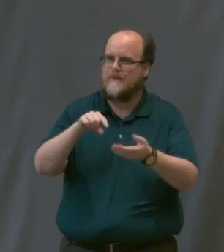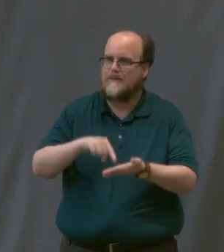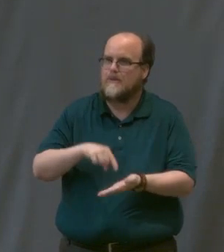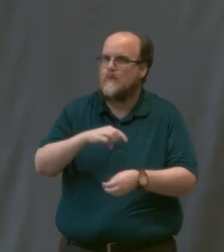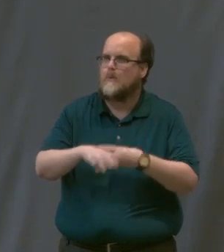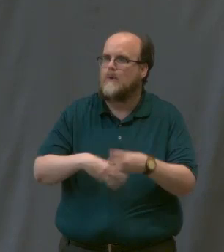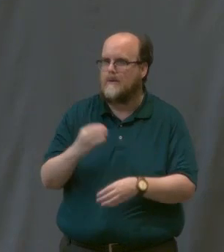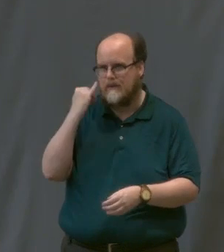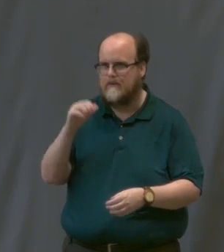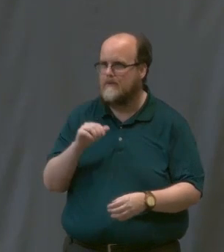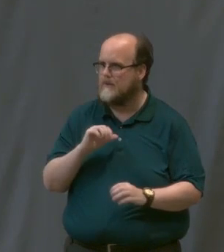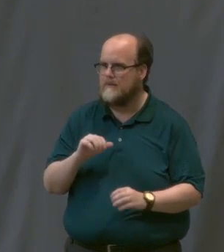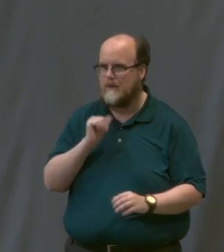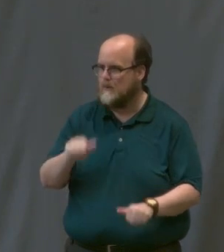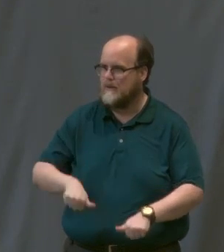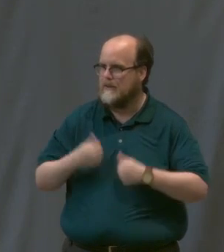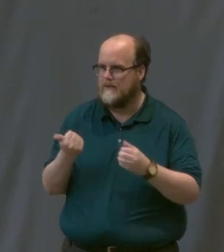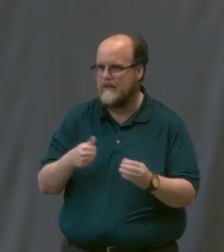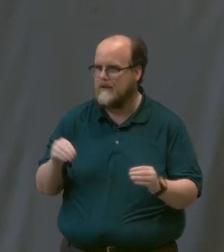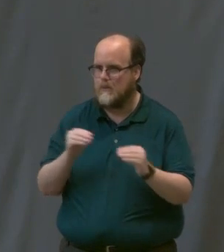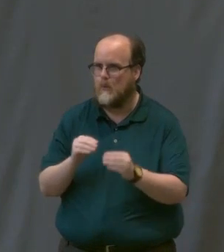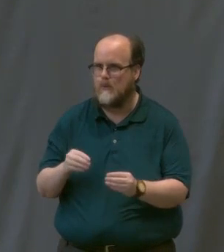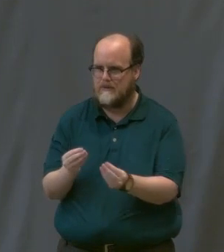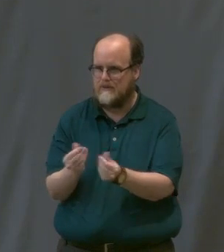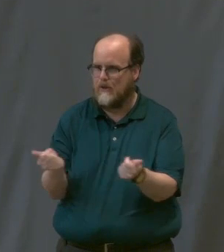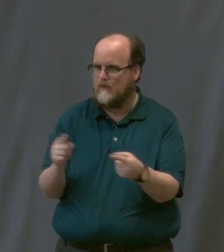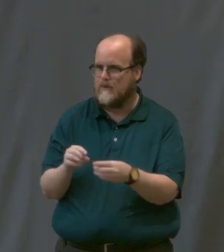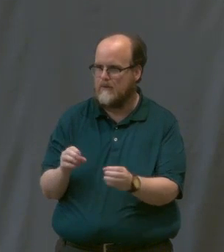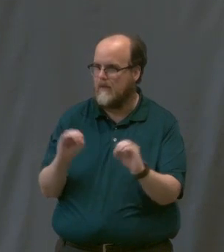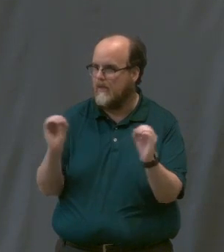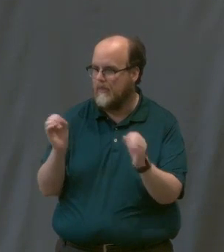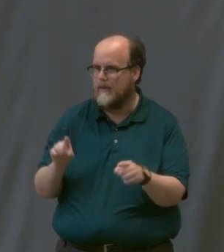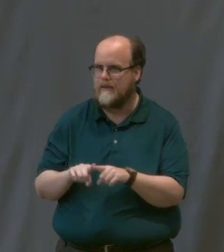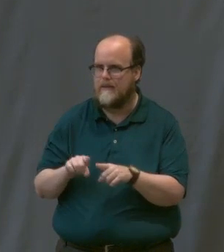But if they no longer exist anymore, if they just dissolve into nothingness like